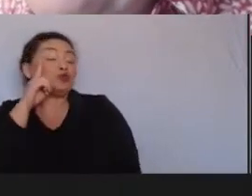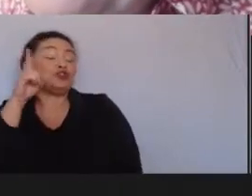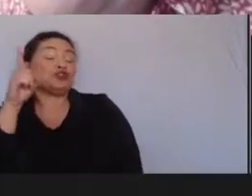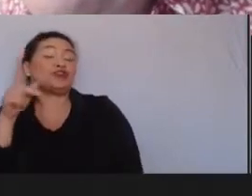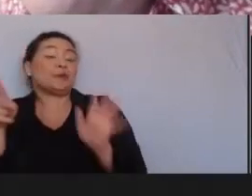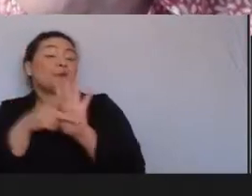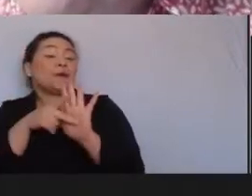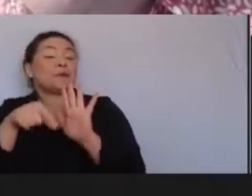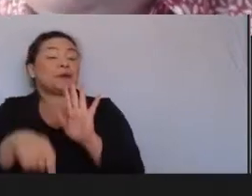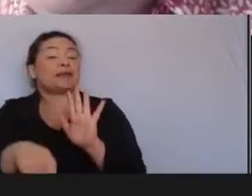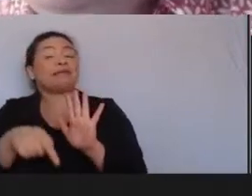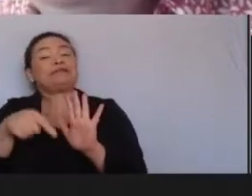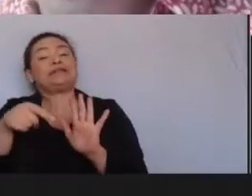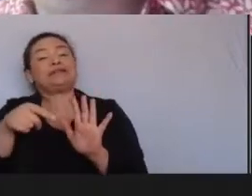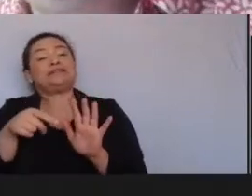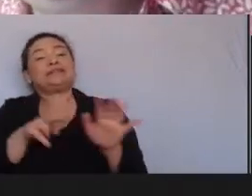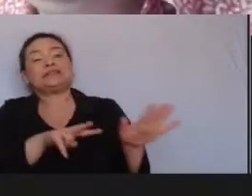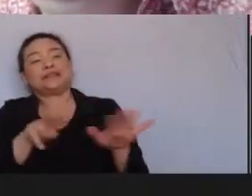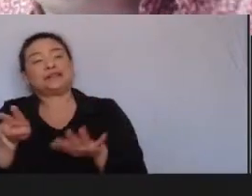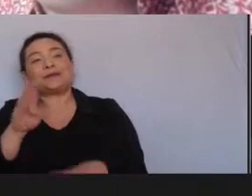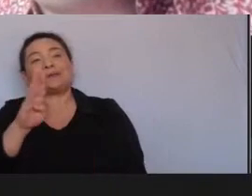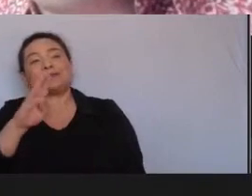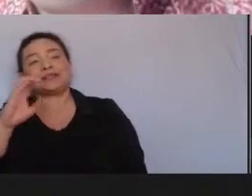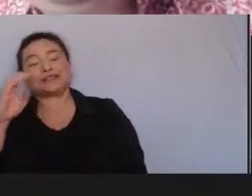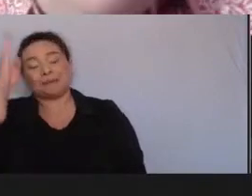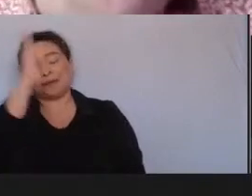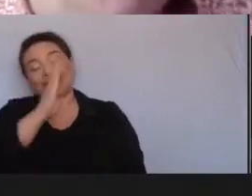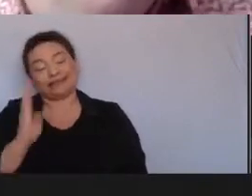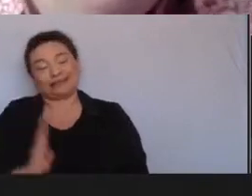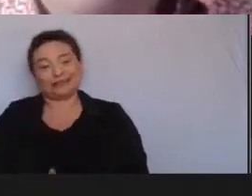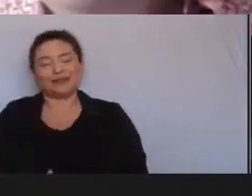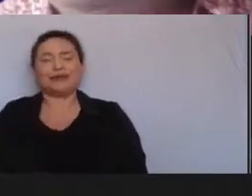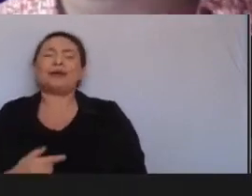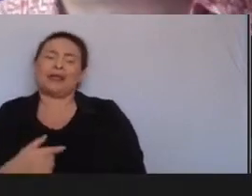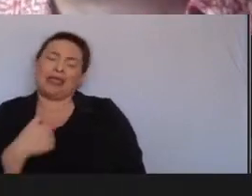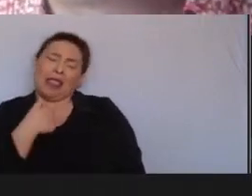feel a bit of saudade. You know, that's